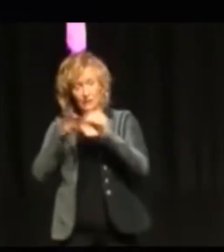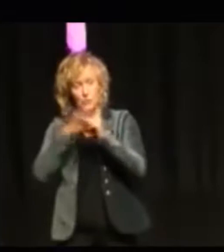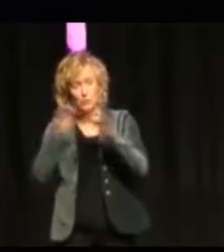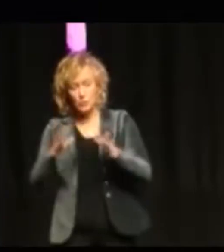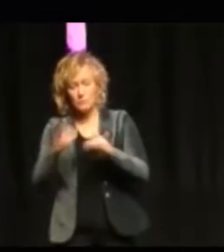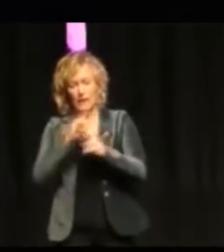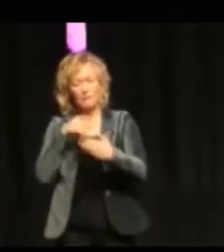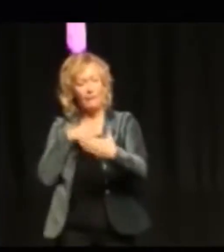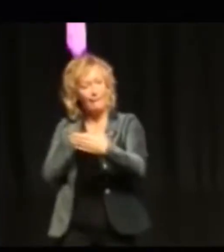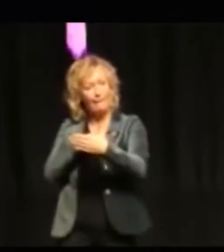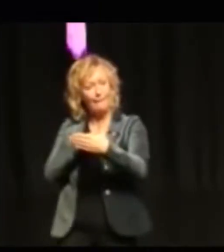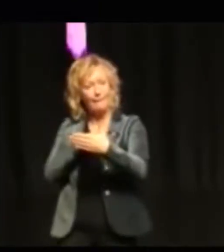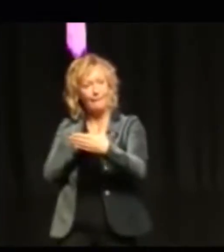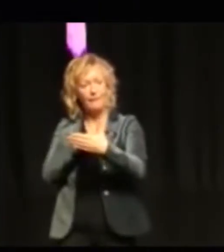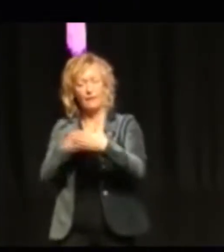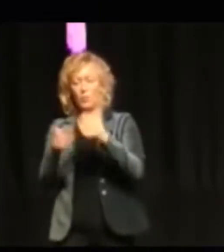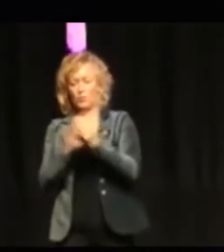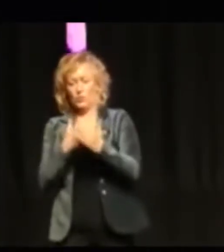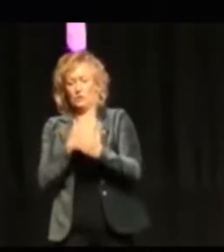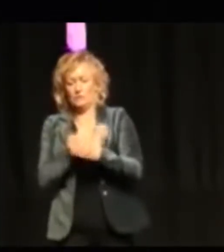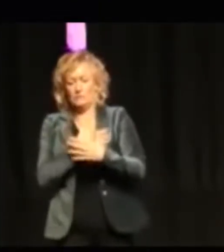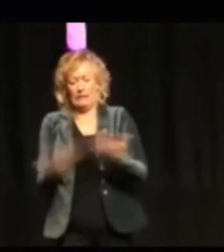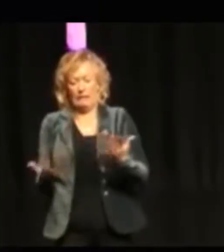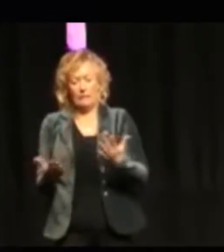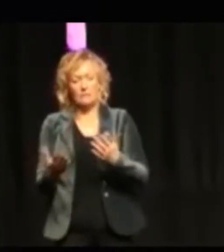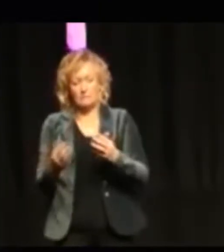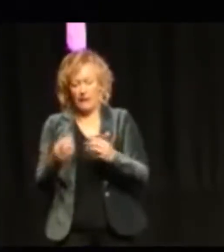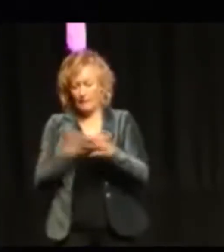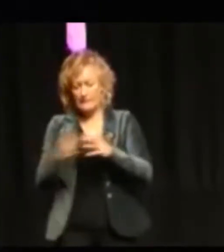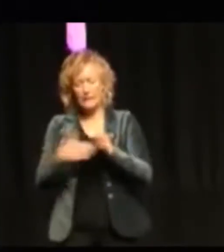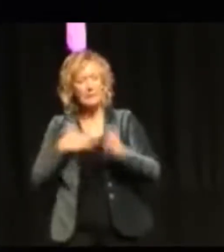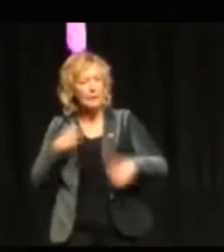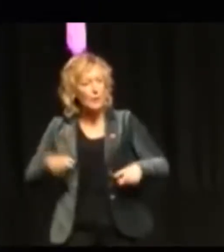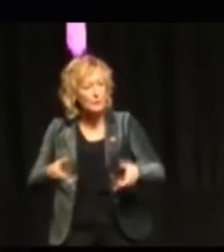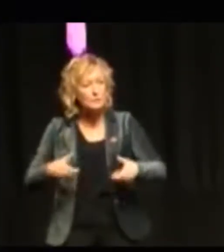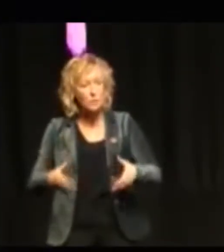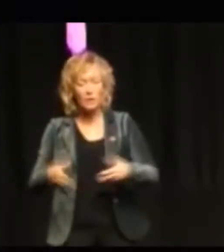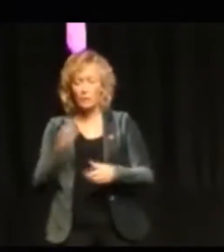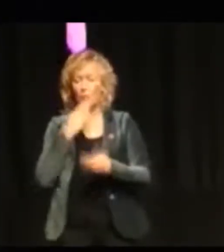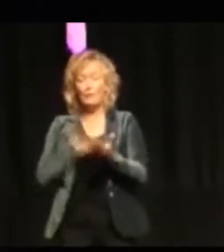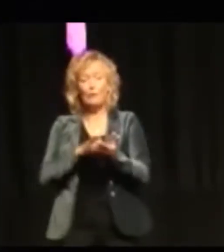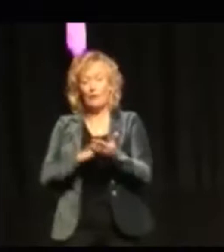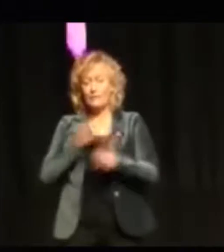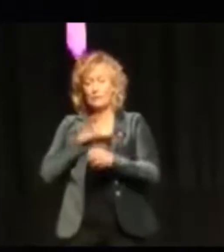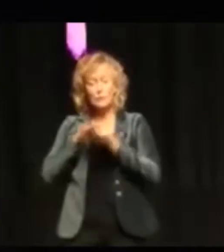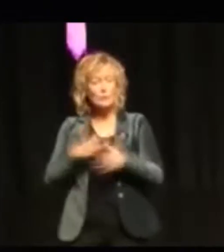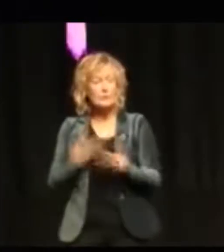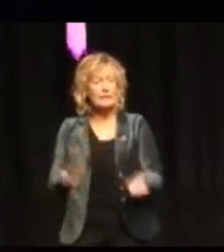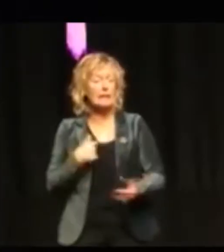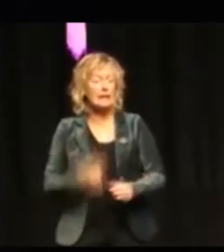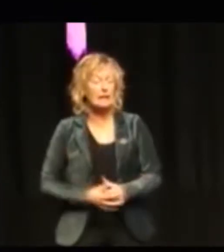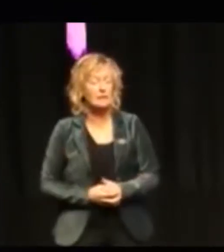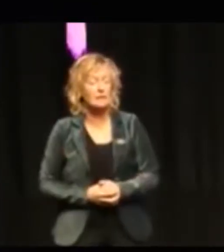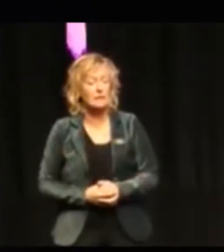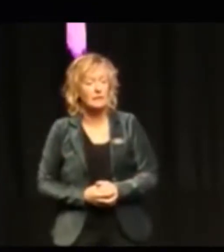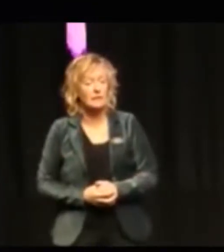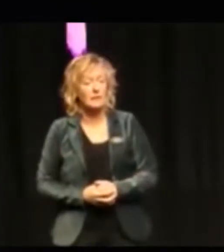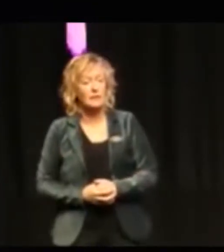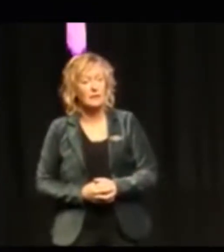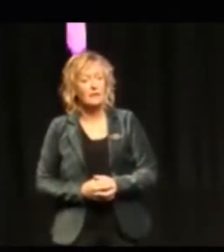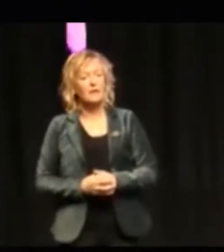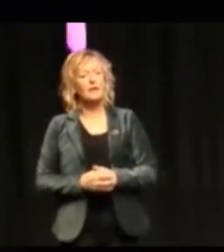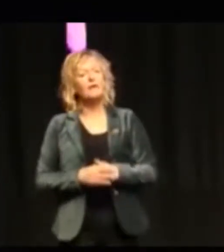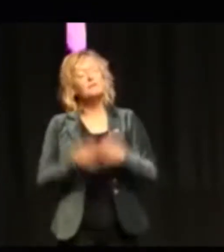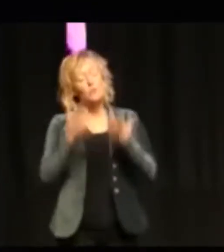I can't get in because it's not accessible to my wheelchair or whatever else I need, it doesn't do me any good. So this notion